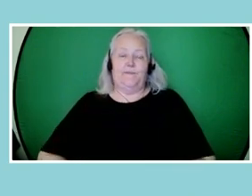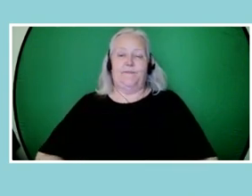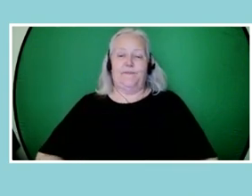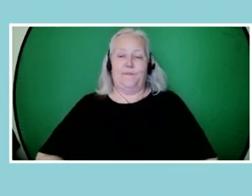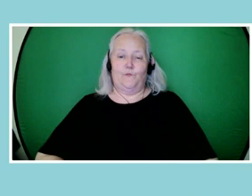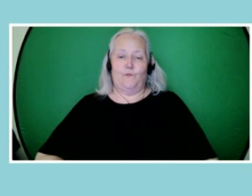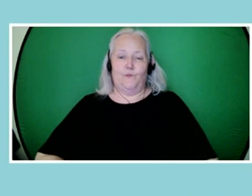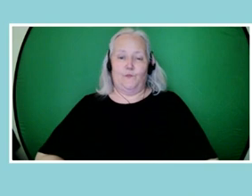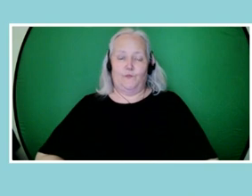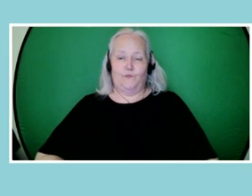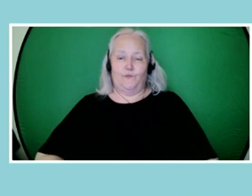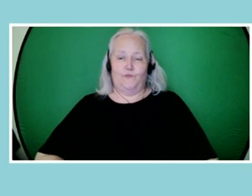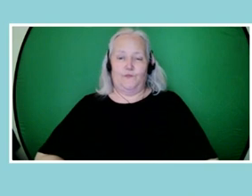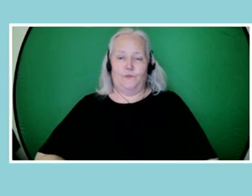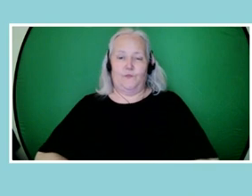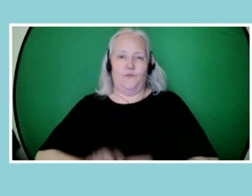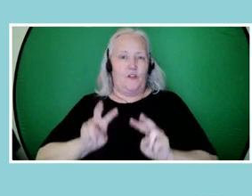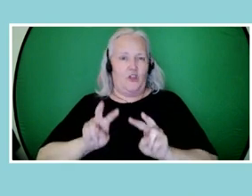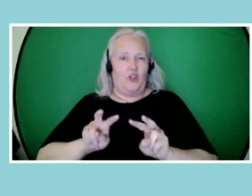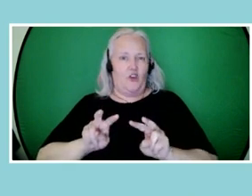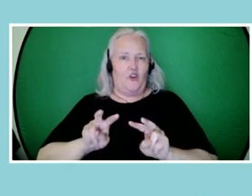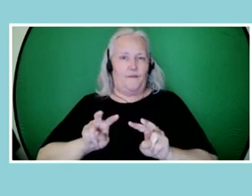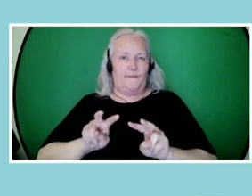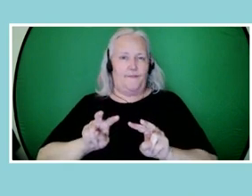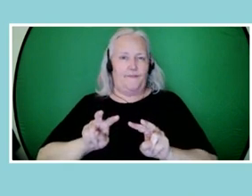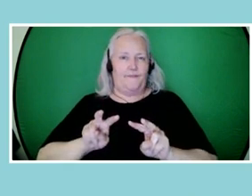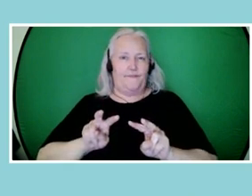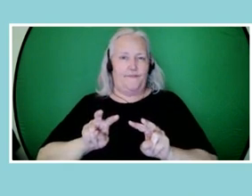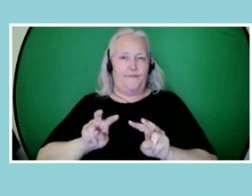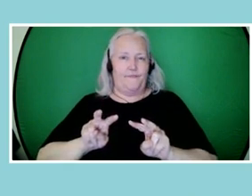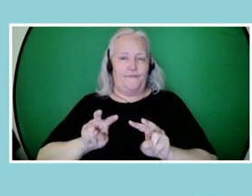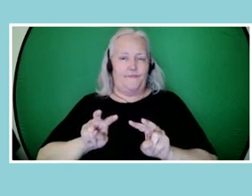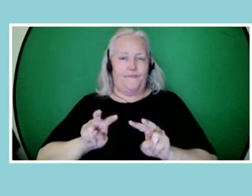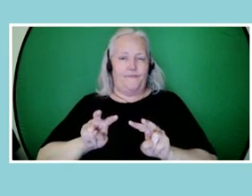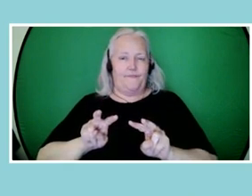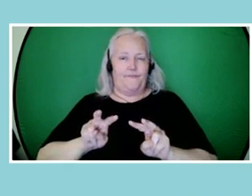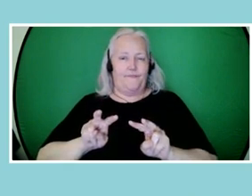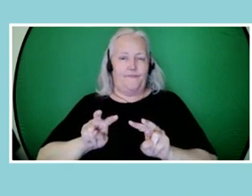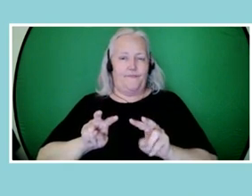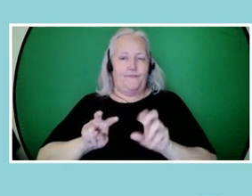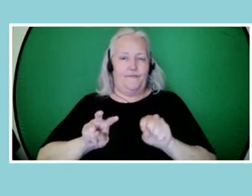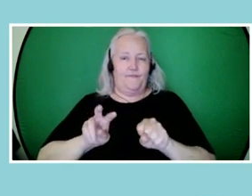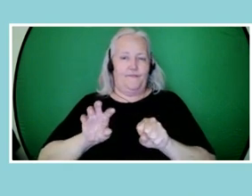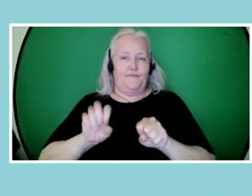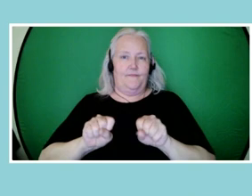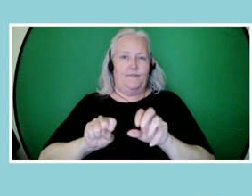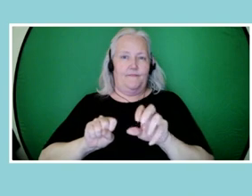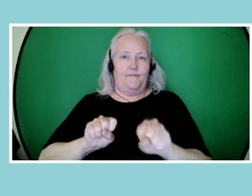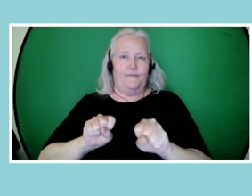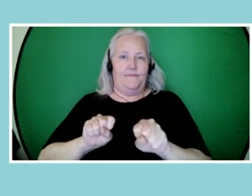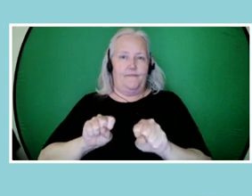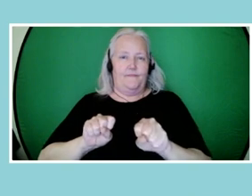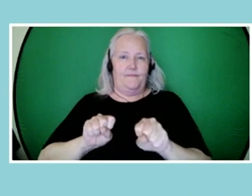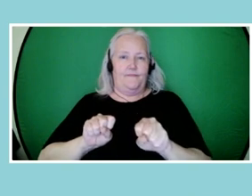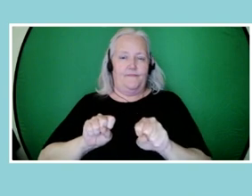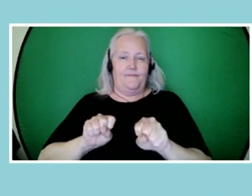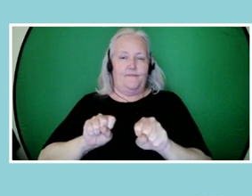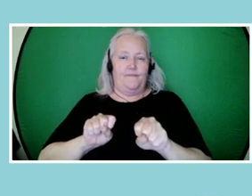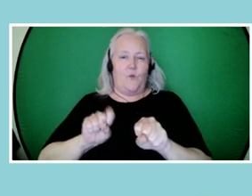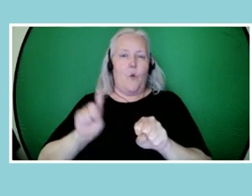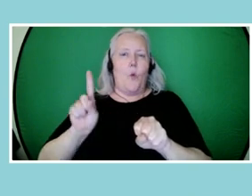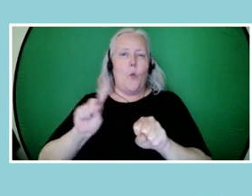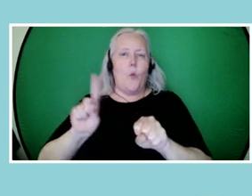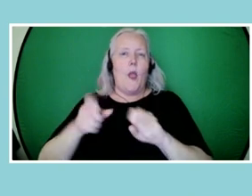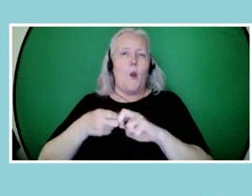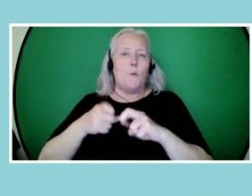take 3 seconds. Notice as much as you can. What might go wrong? Where might there be